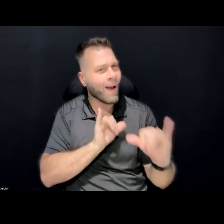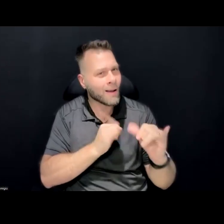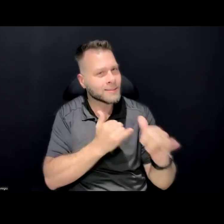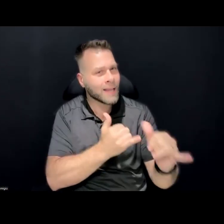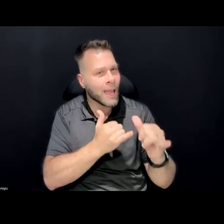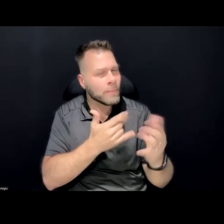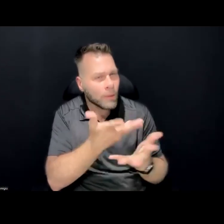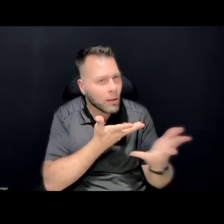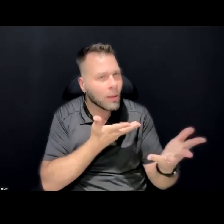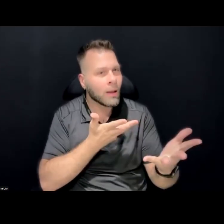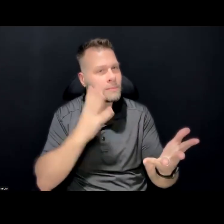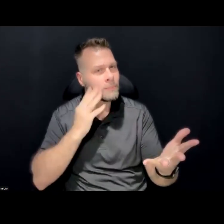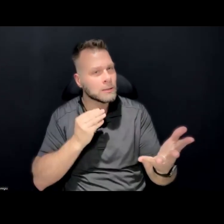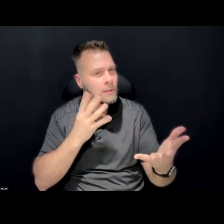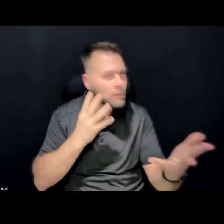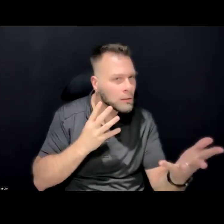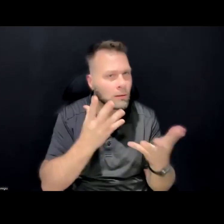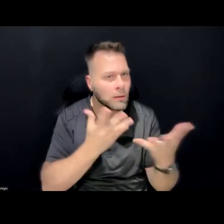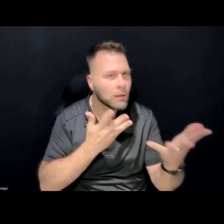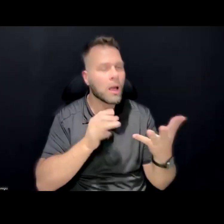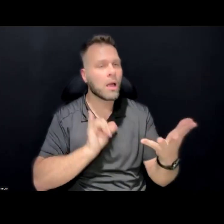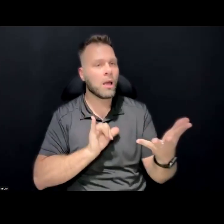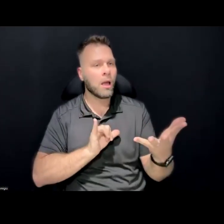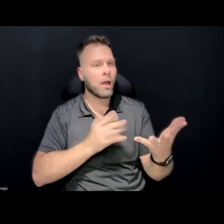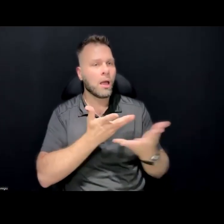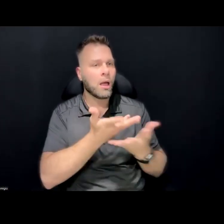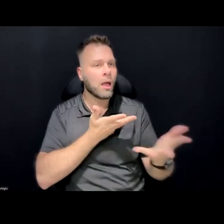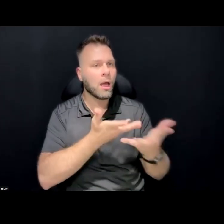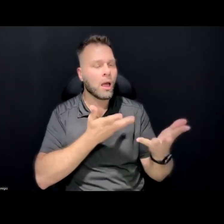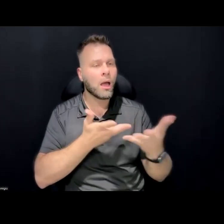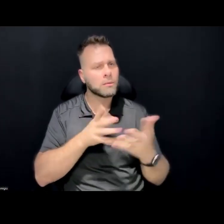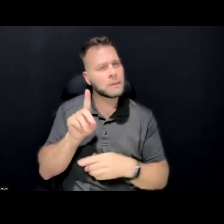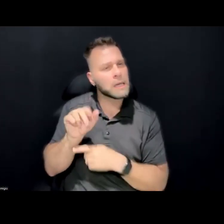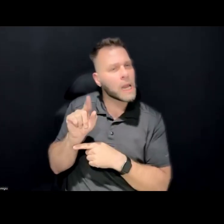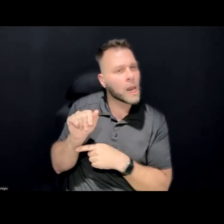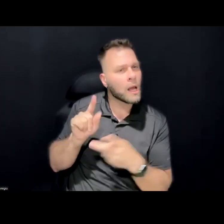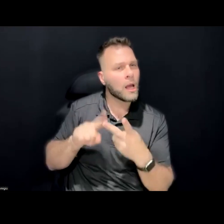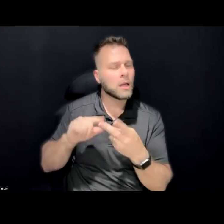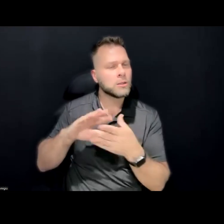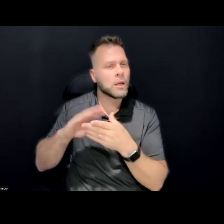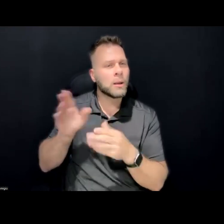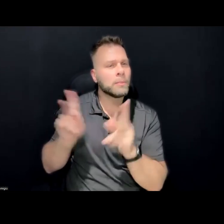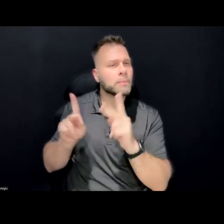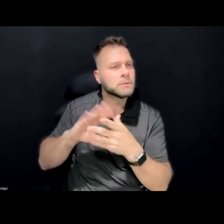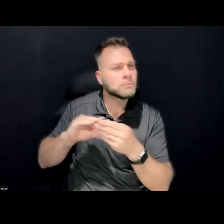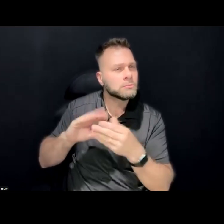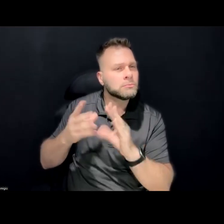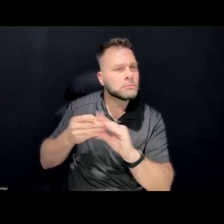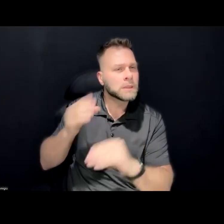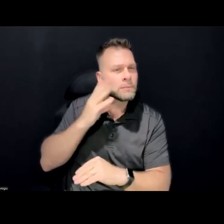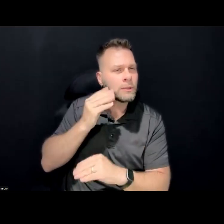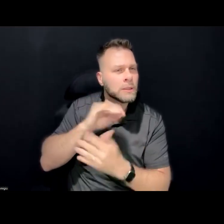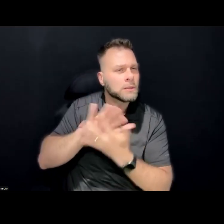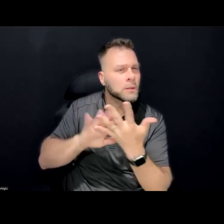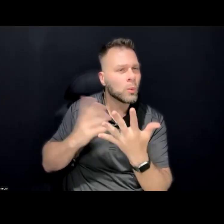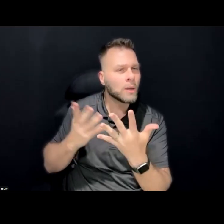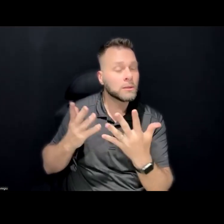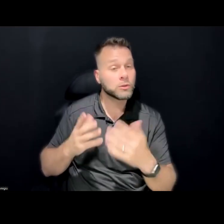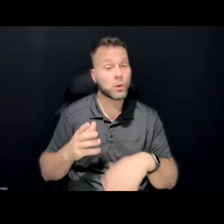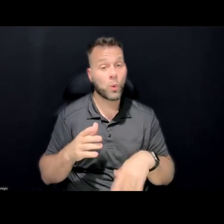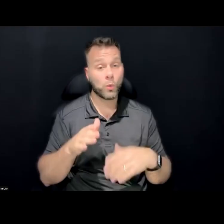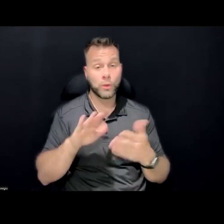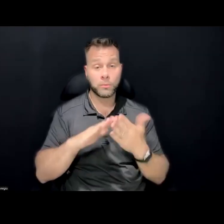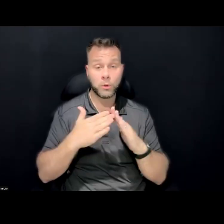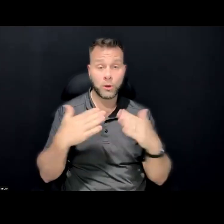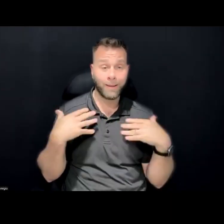also kind of share your experience in the same way. What is it about data? What is it about stories? And if you want to think about the Community Health Equity Survey, where could